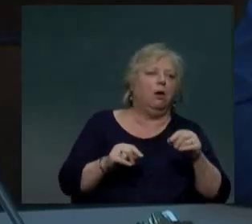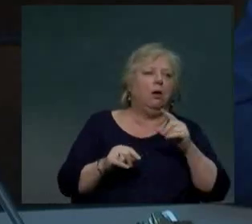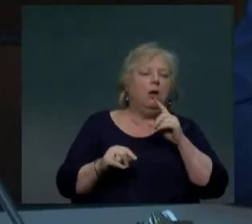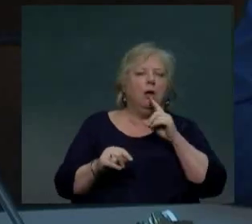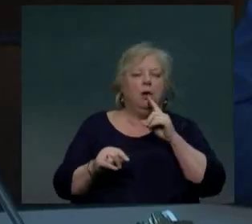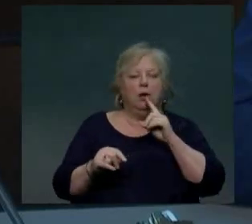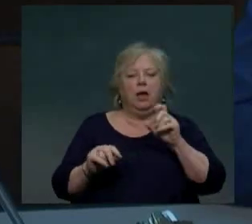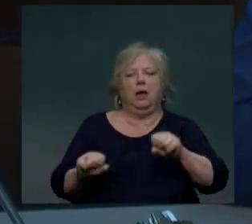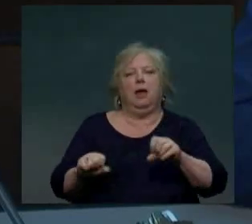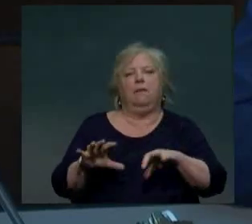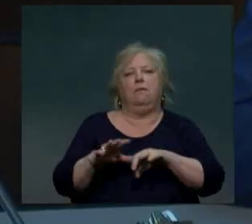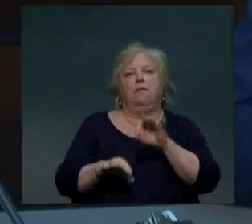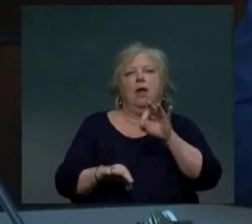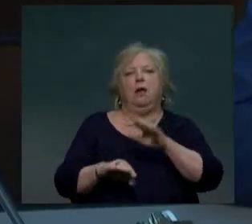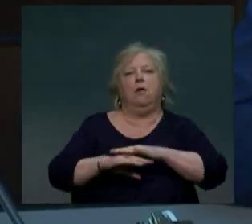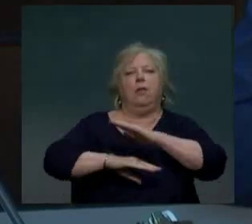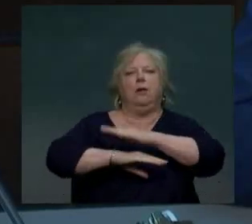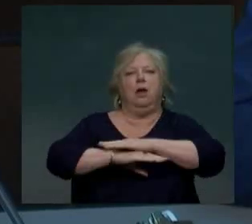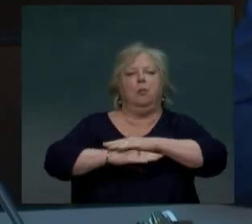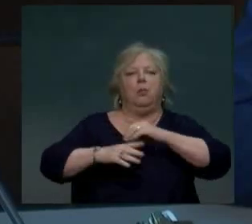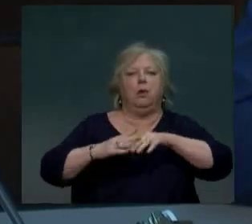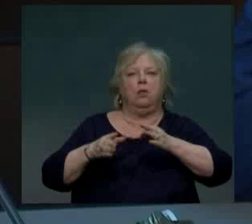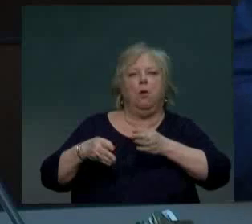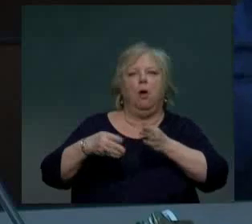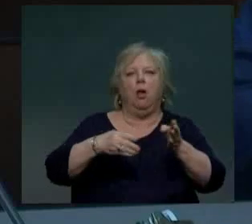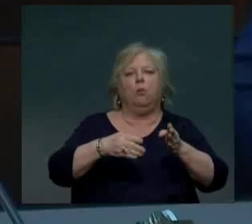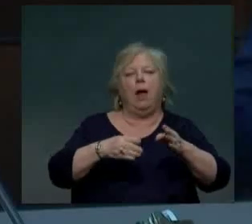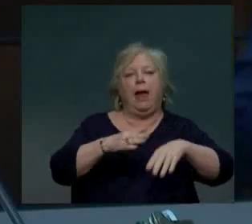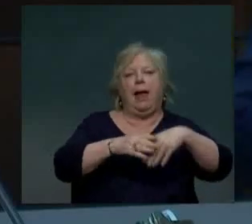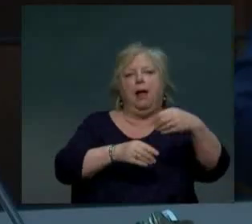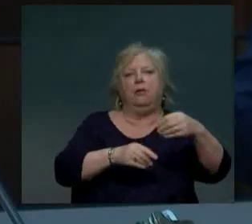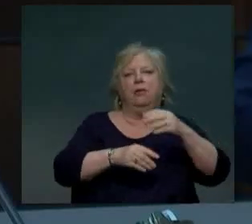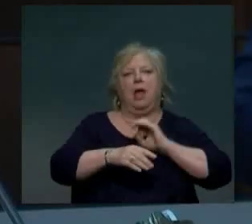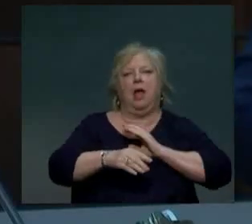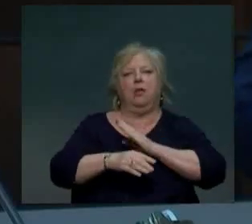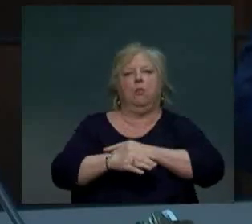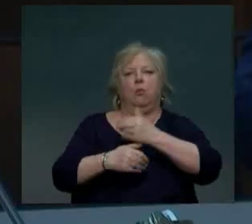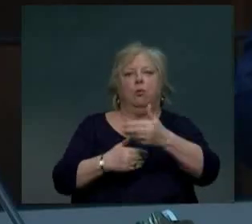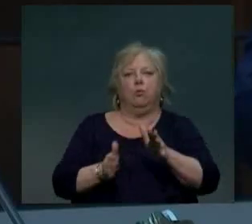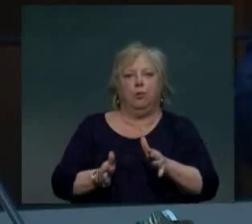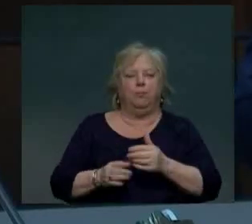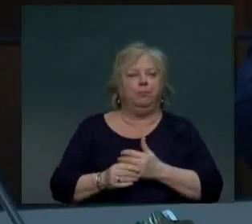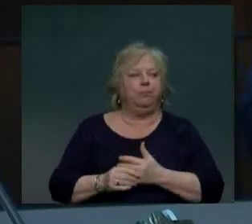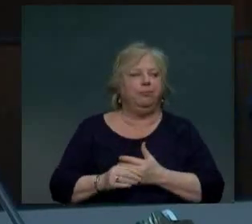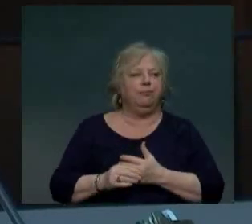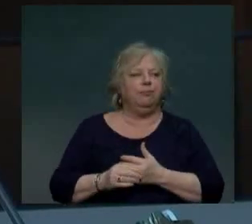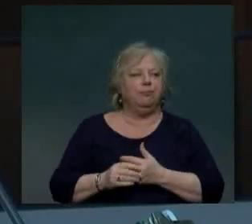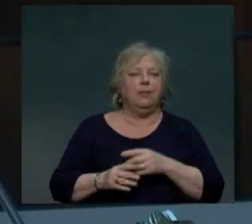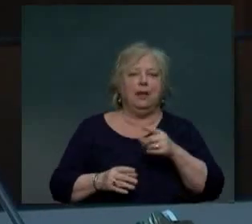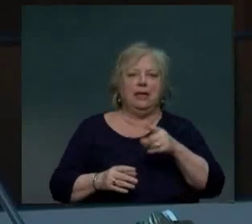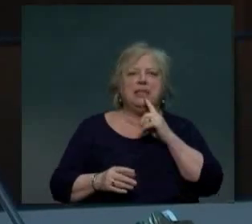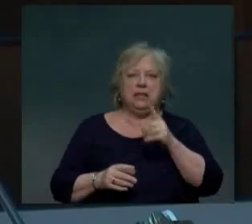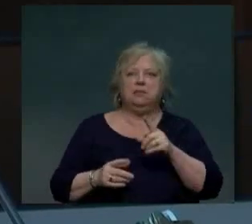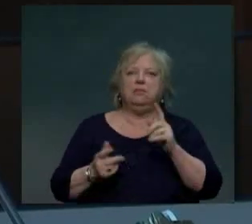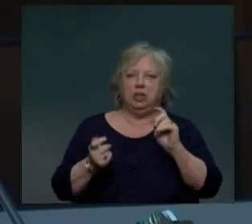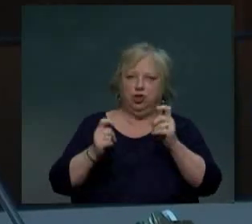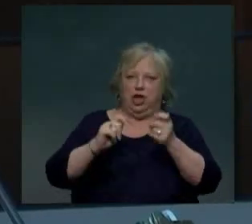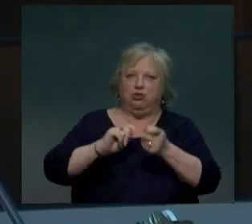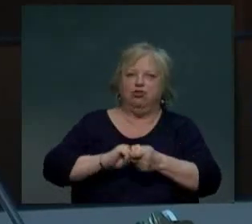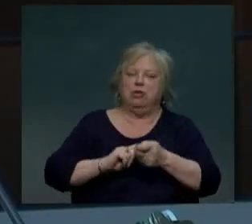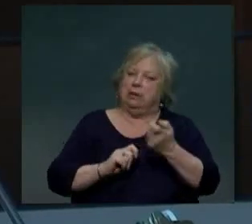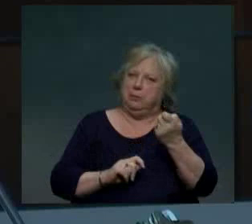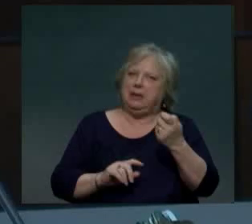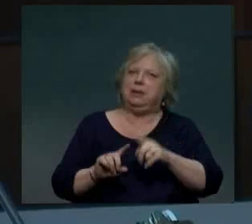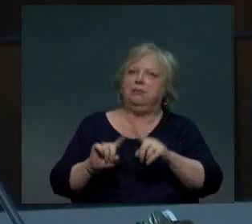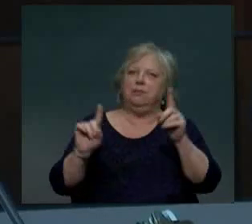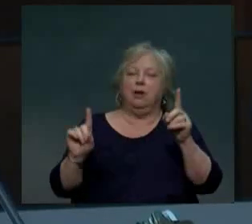are available on the table in the hallway located outside of the board chambers. This is a change. This is